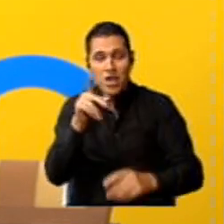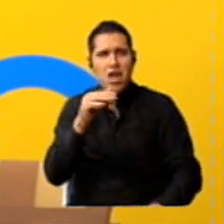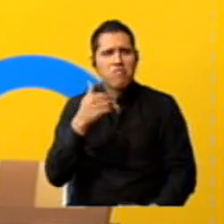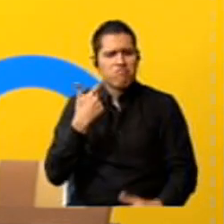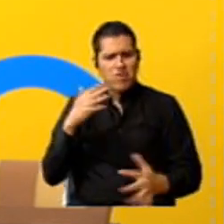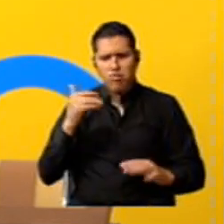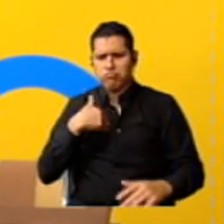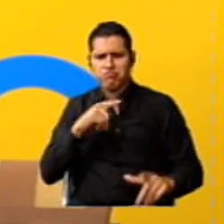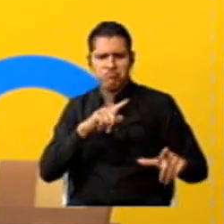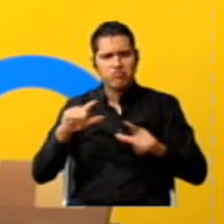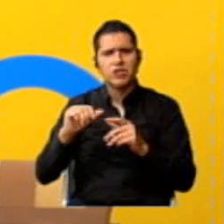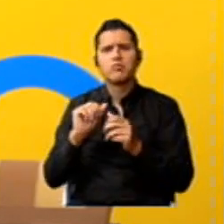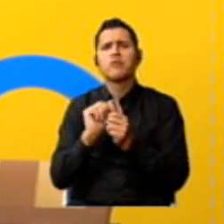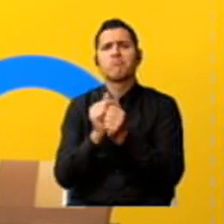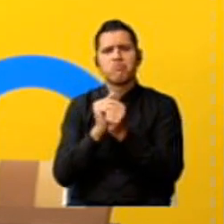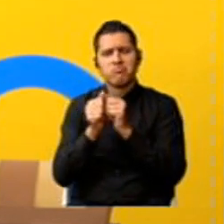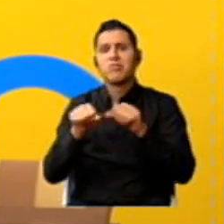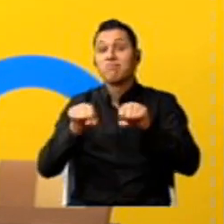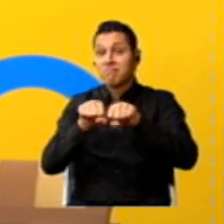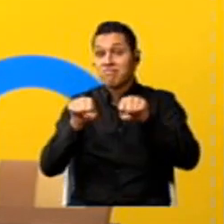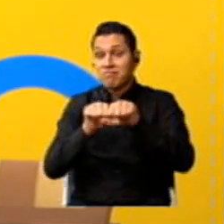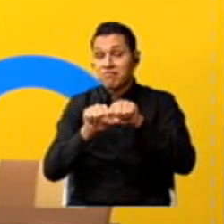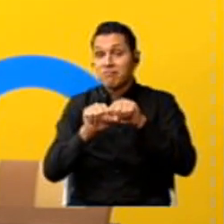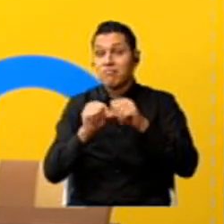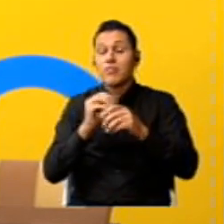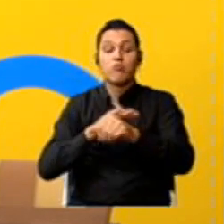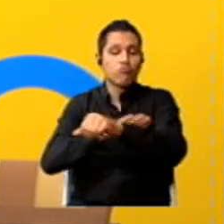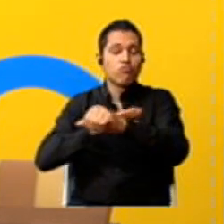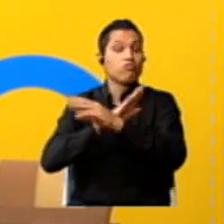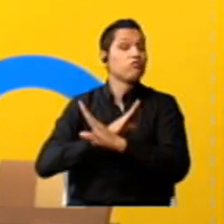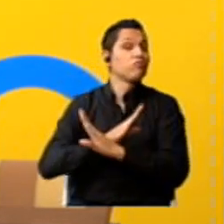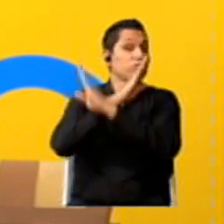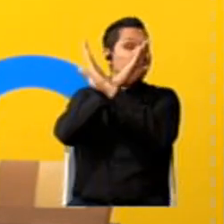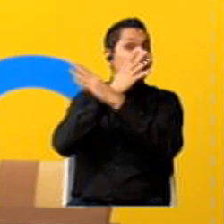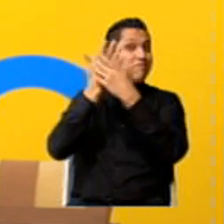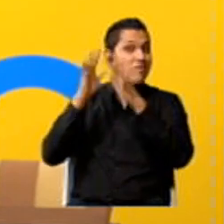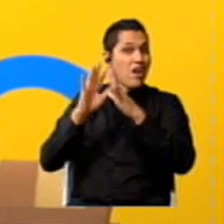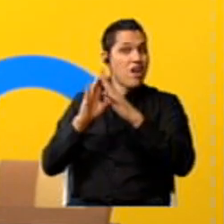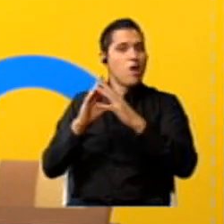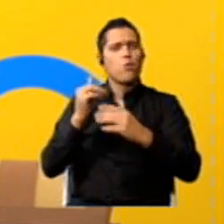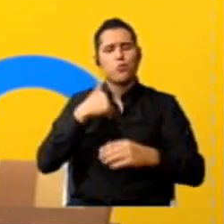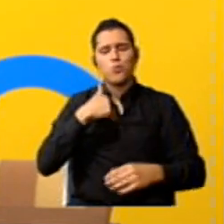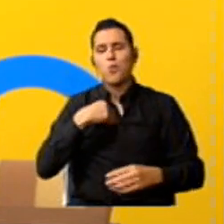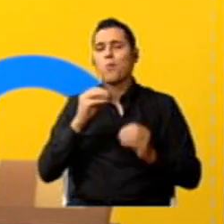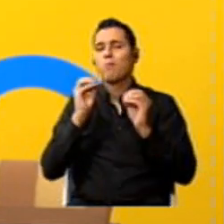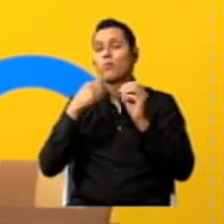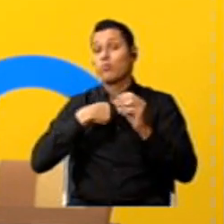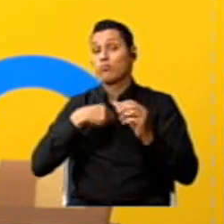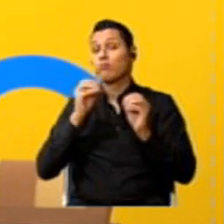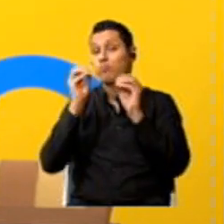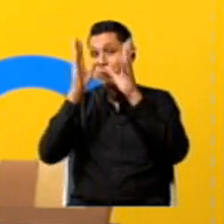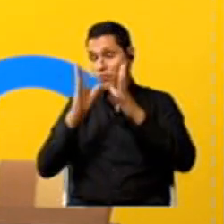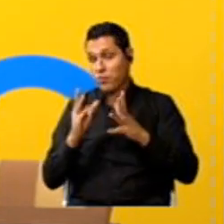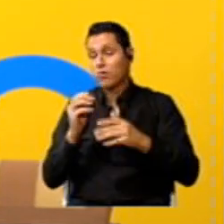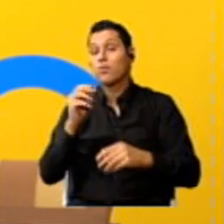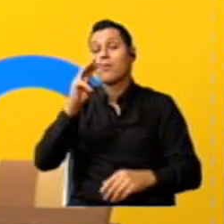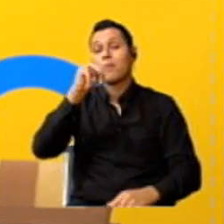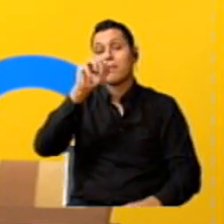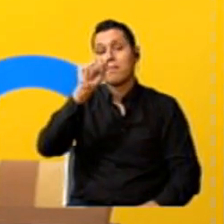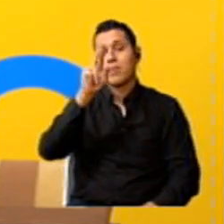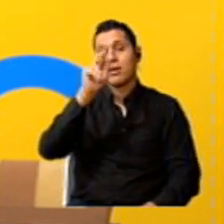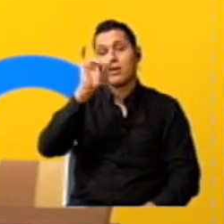shoes and I put on sunscreen. I am teacher Marianella and I am